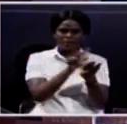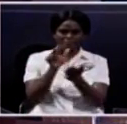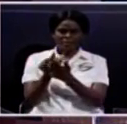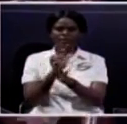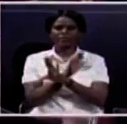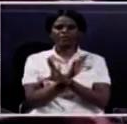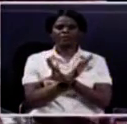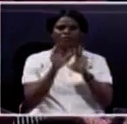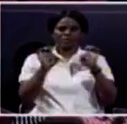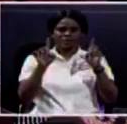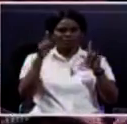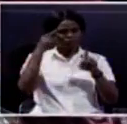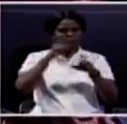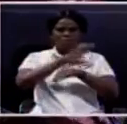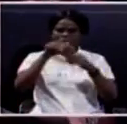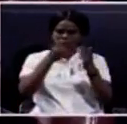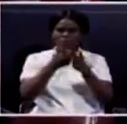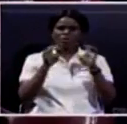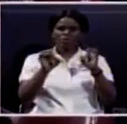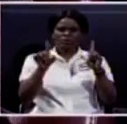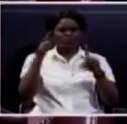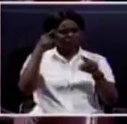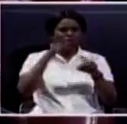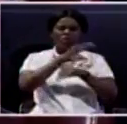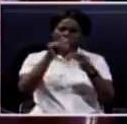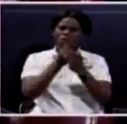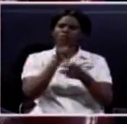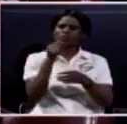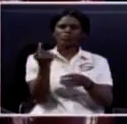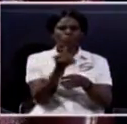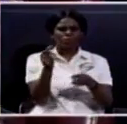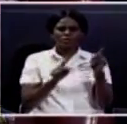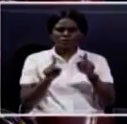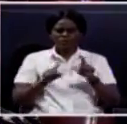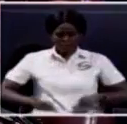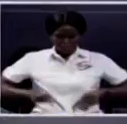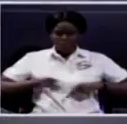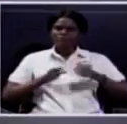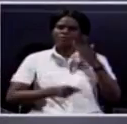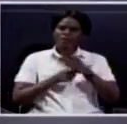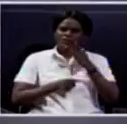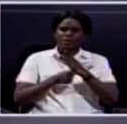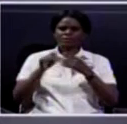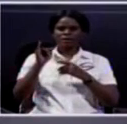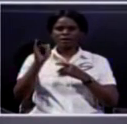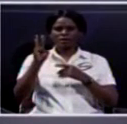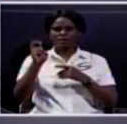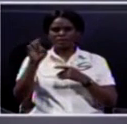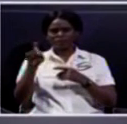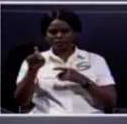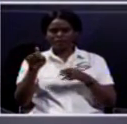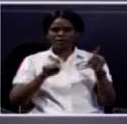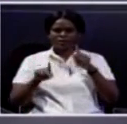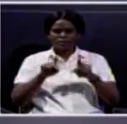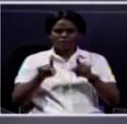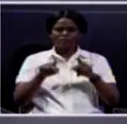that education for all. Education for all, not only for the people living in Ibex, not only for the people living